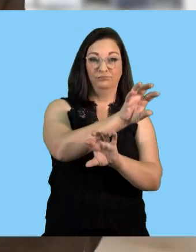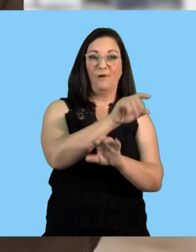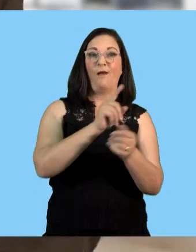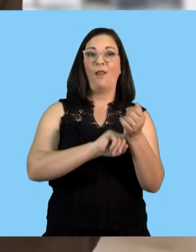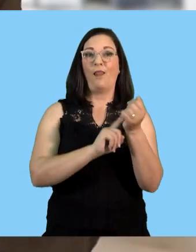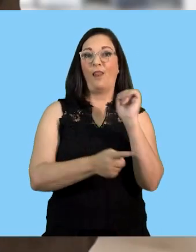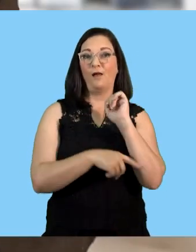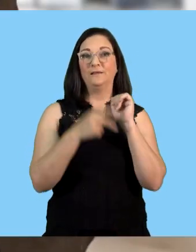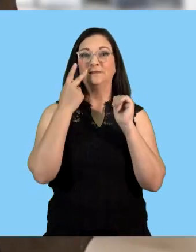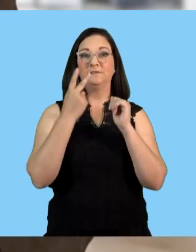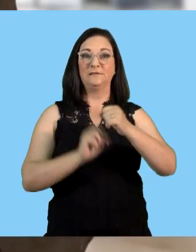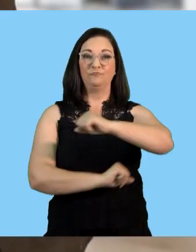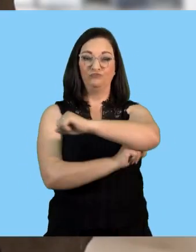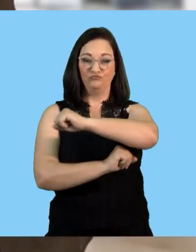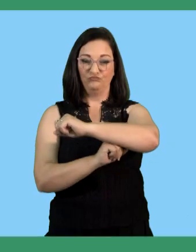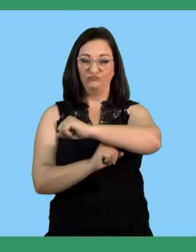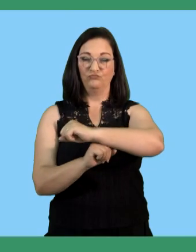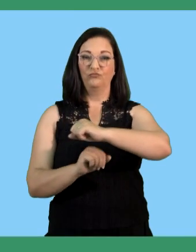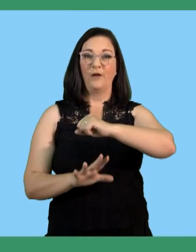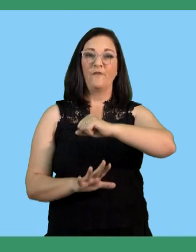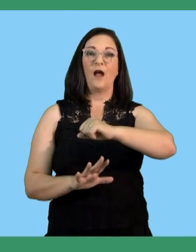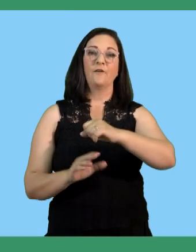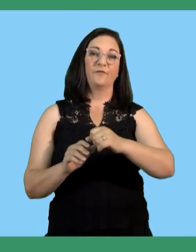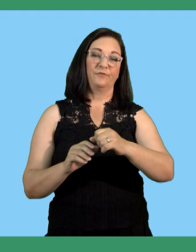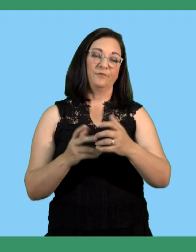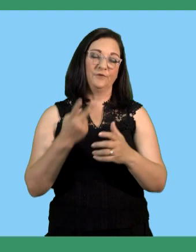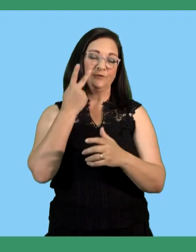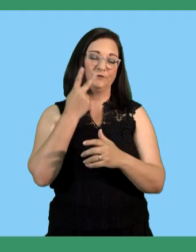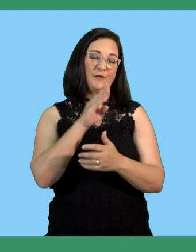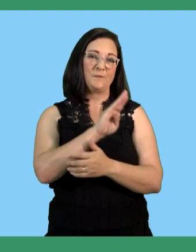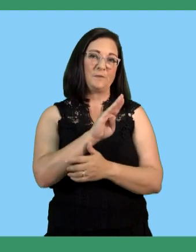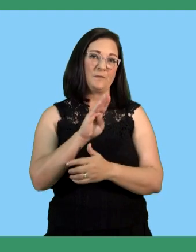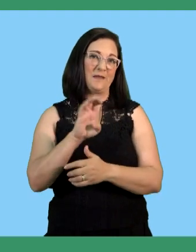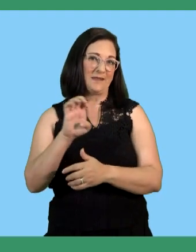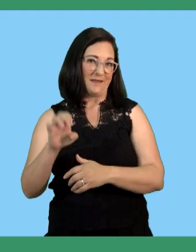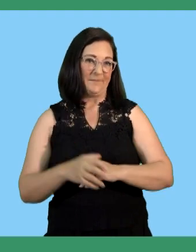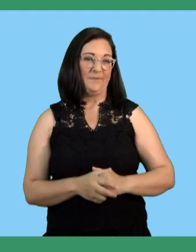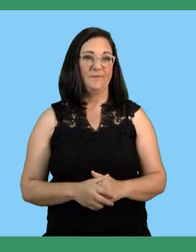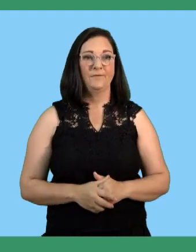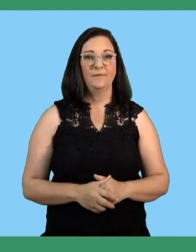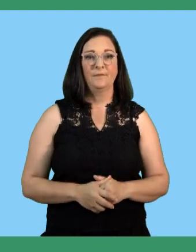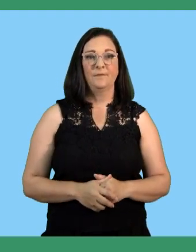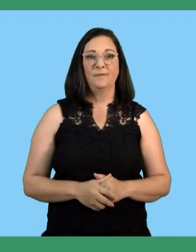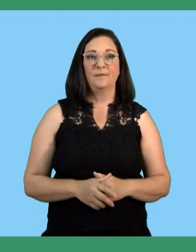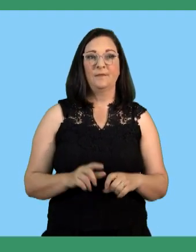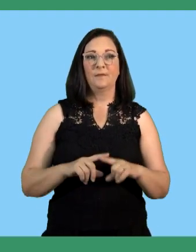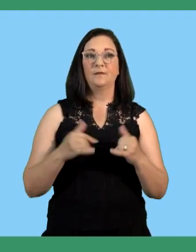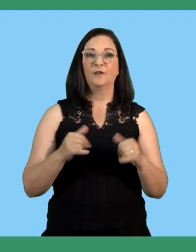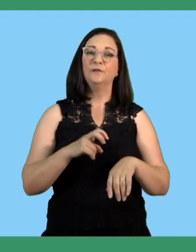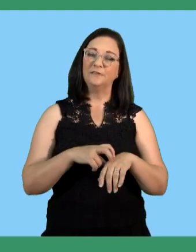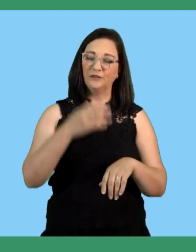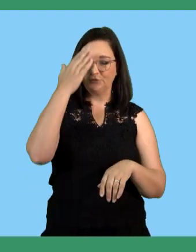the BBBEE. Right, moving right along. As you're seated here, you're expected to at least have